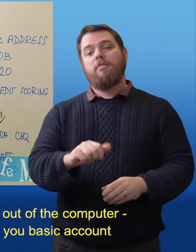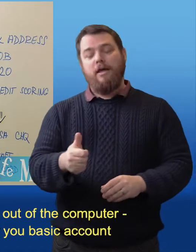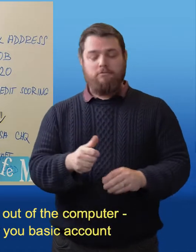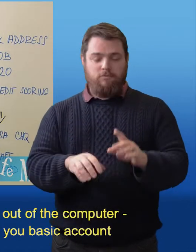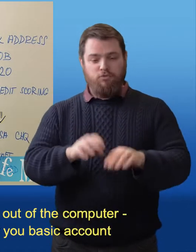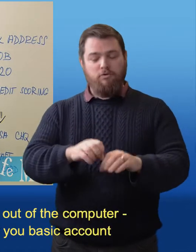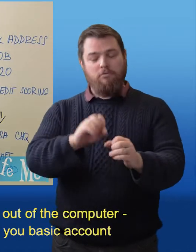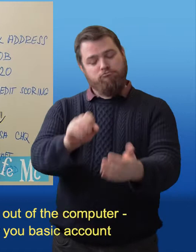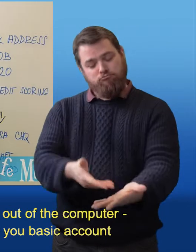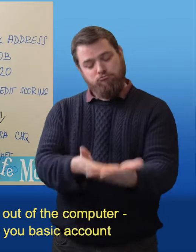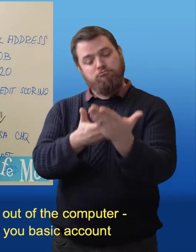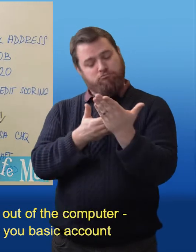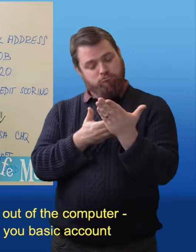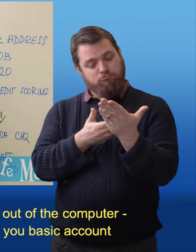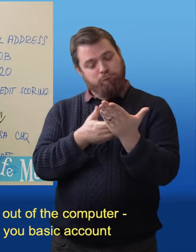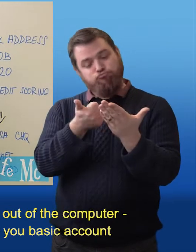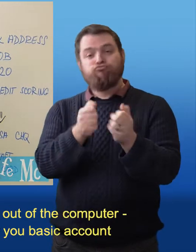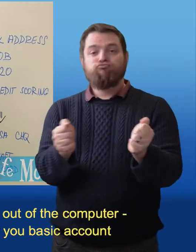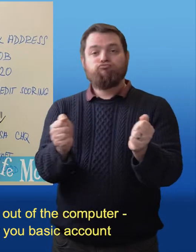of the computer, then they'll